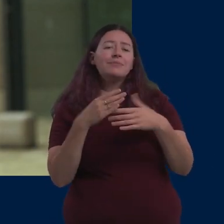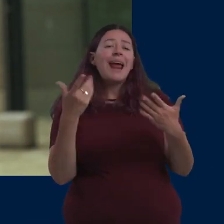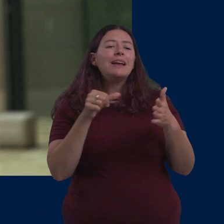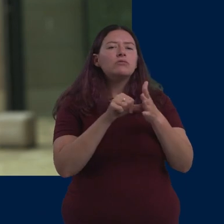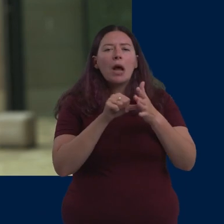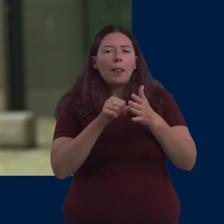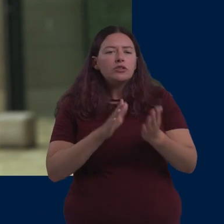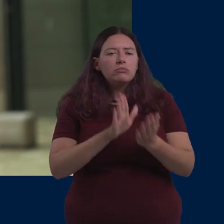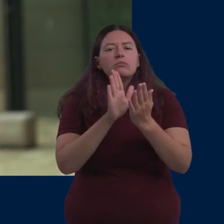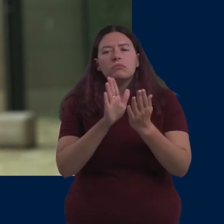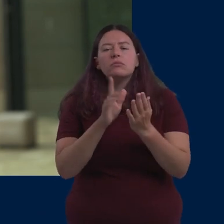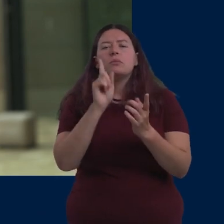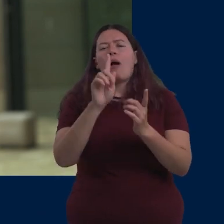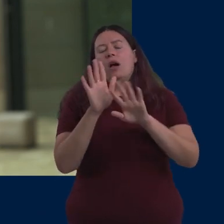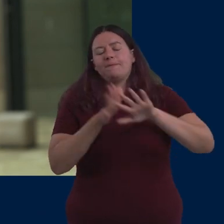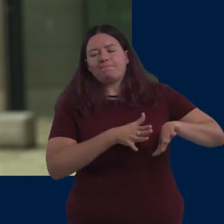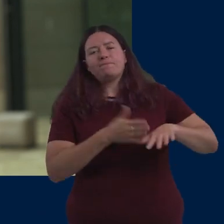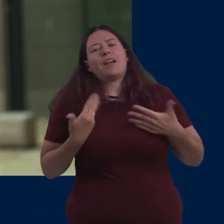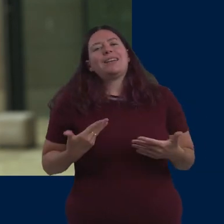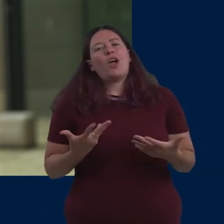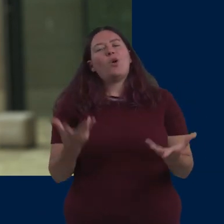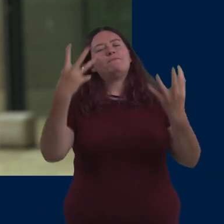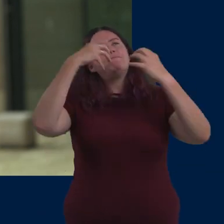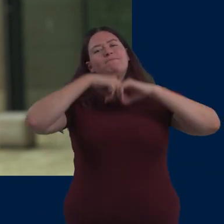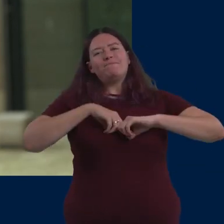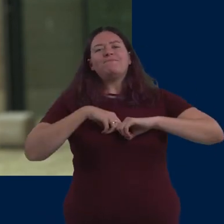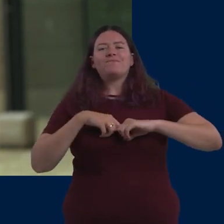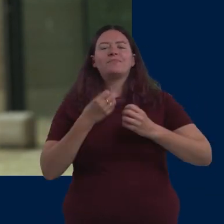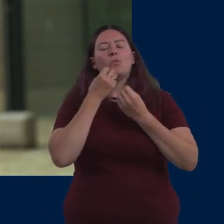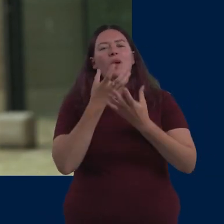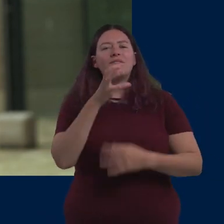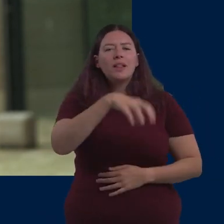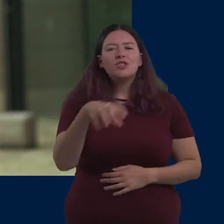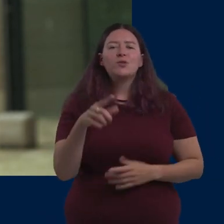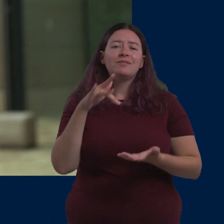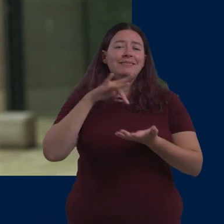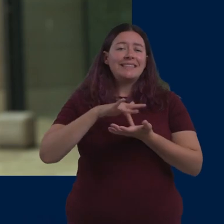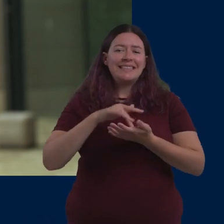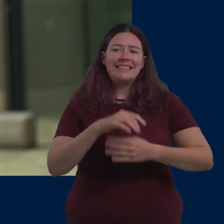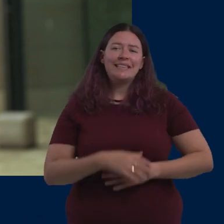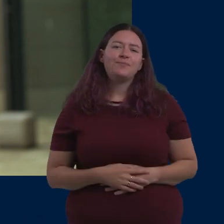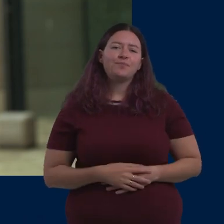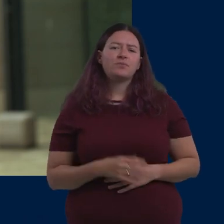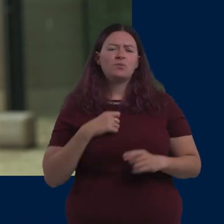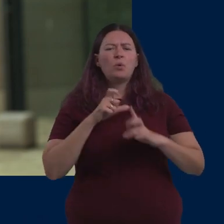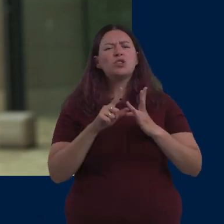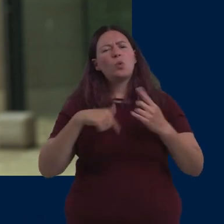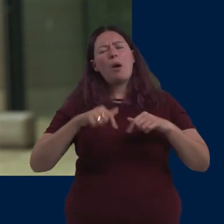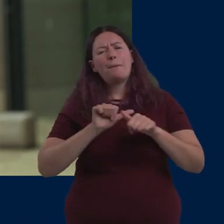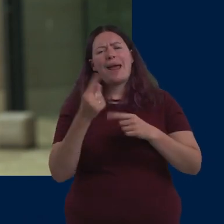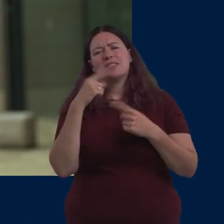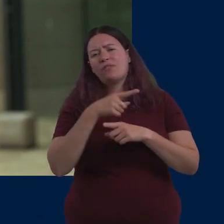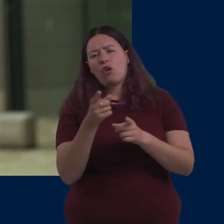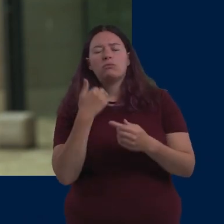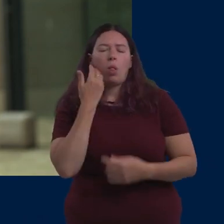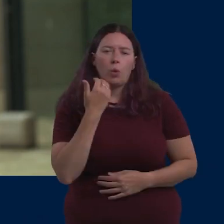will inevitably throw up. But for now, just breathe in this wonderful institution and city. We'll do our best for you